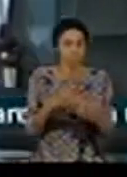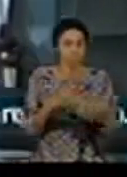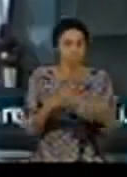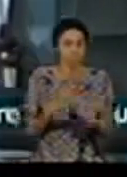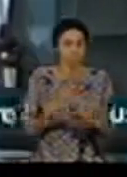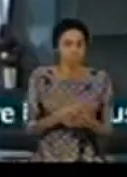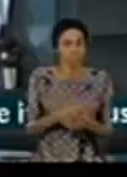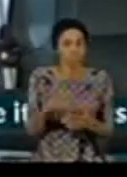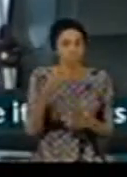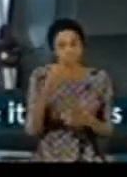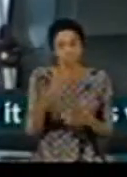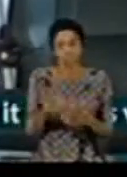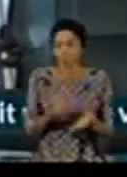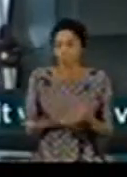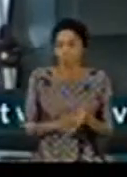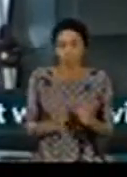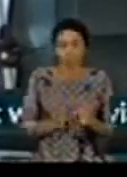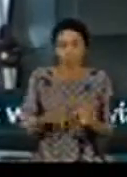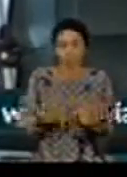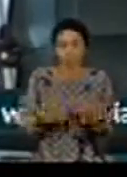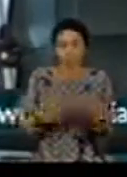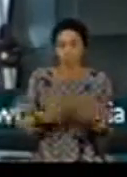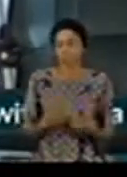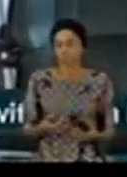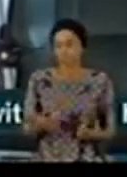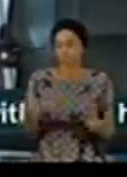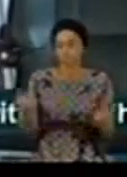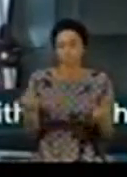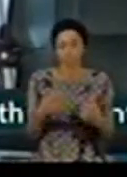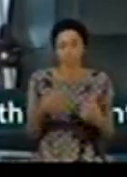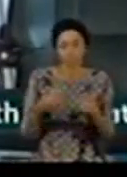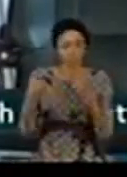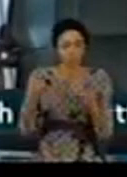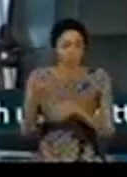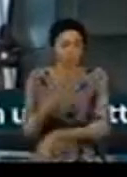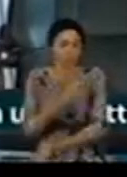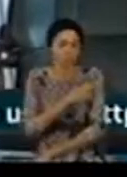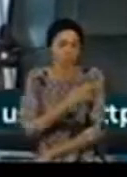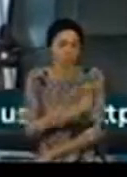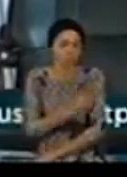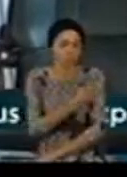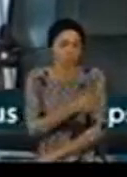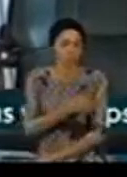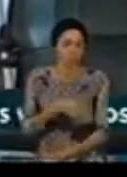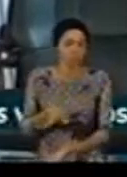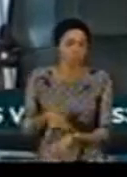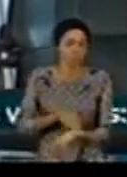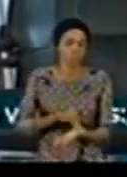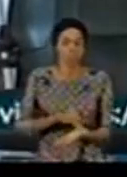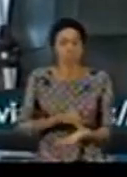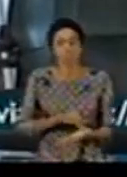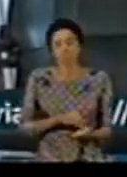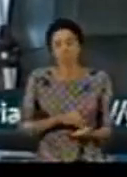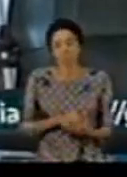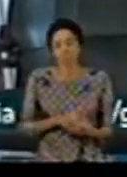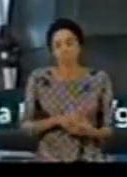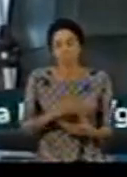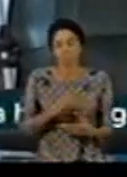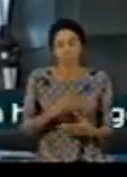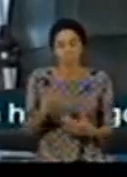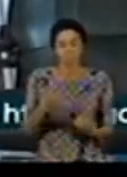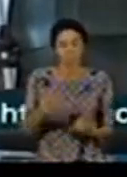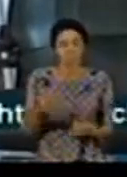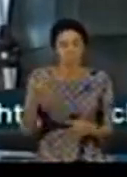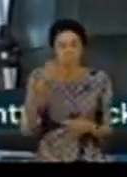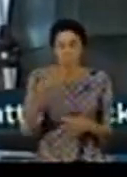down. And she went to see a consultant. She was scanned, and they proved that it's